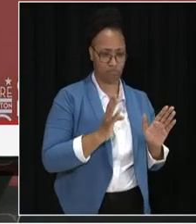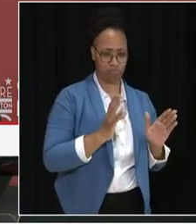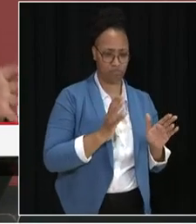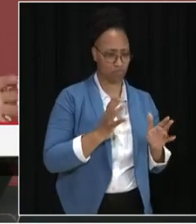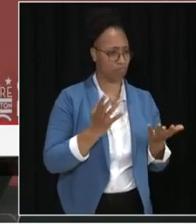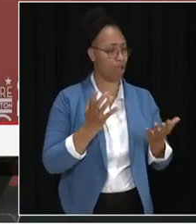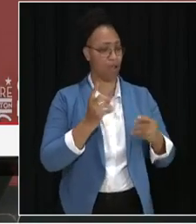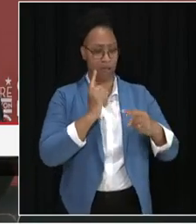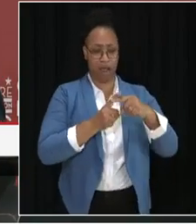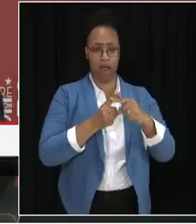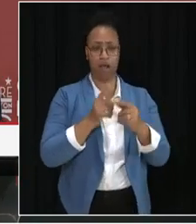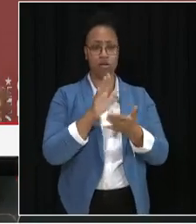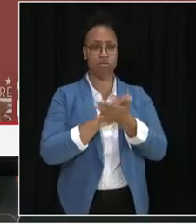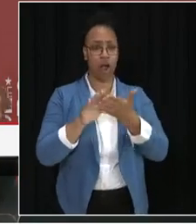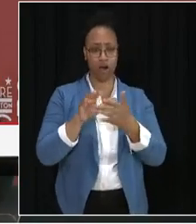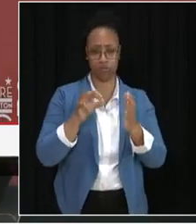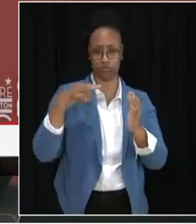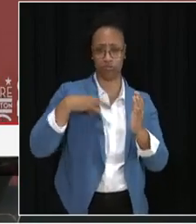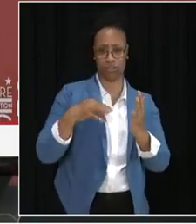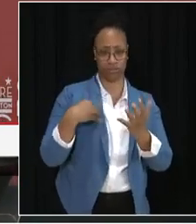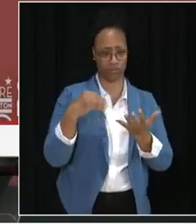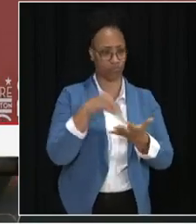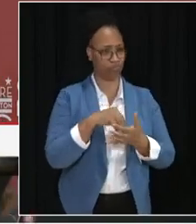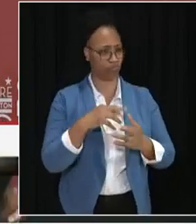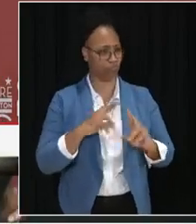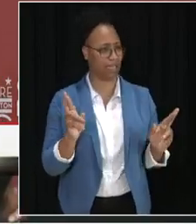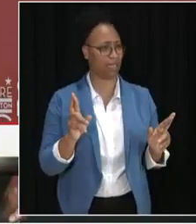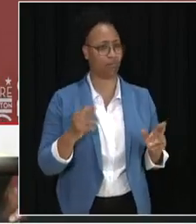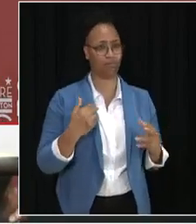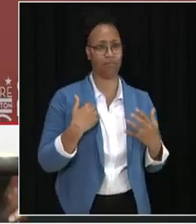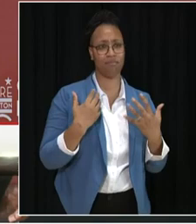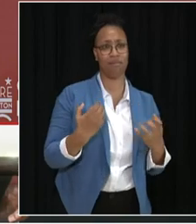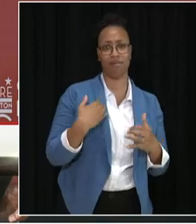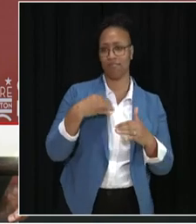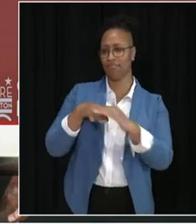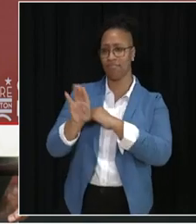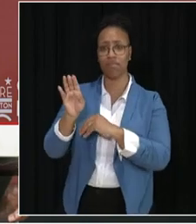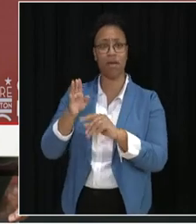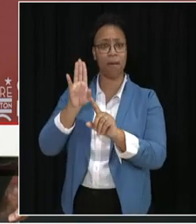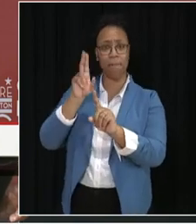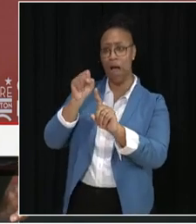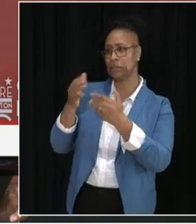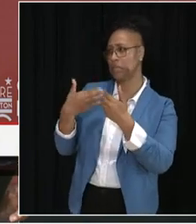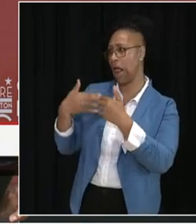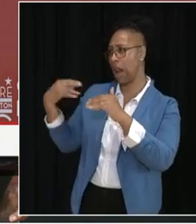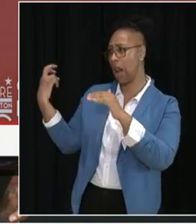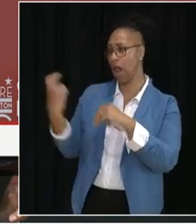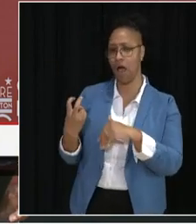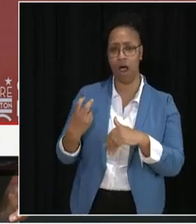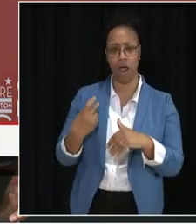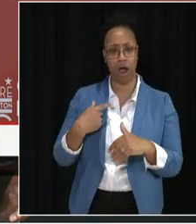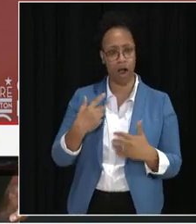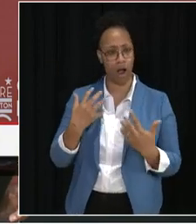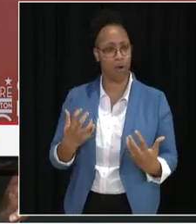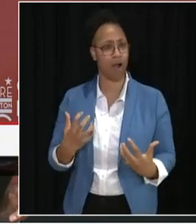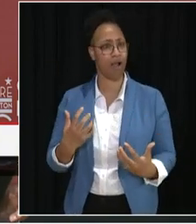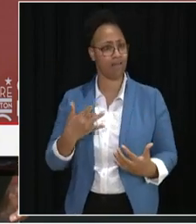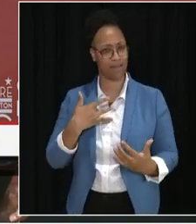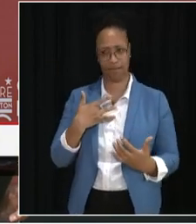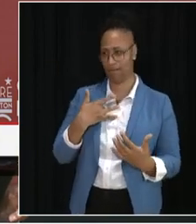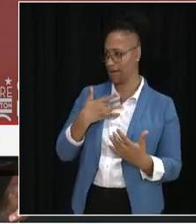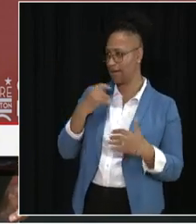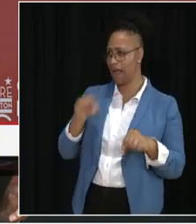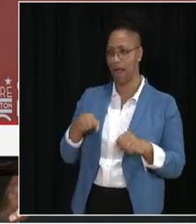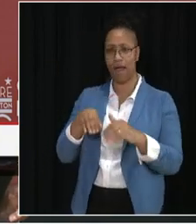out how to get here. I walk, I take the bus, and then I show up at BART, and this is my shot. And she decided